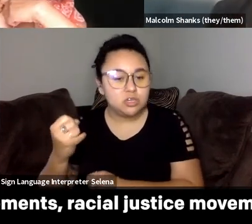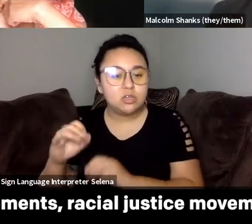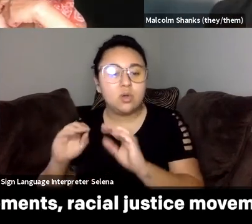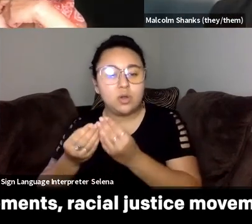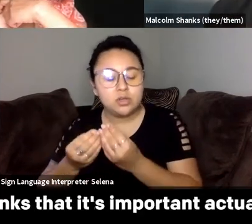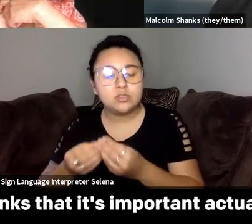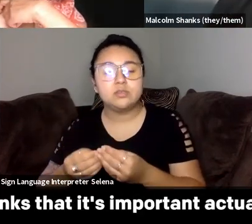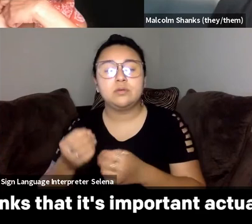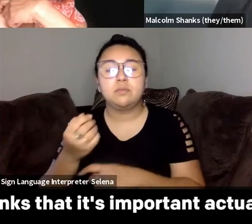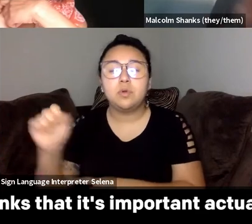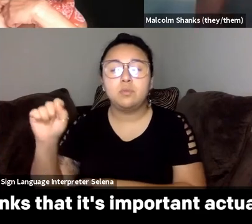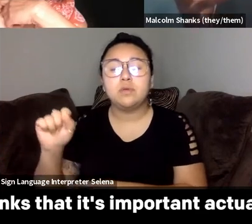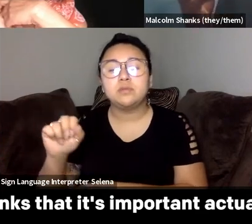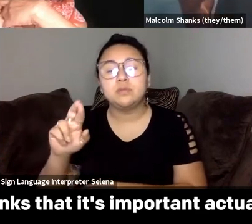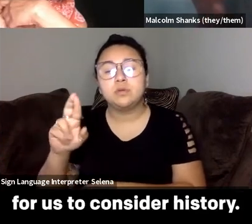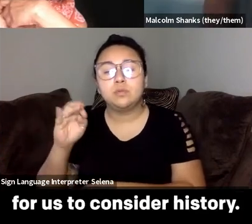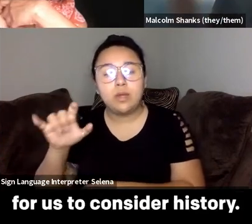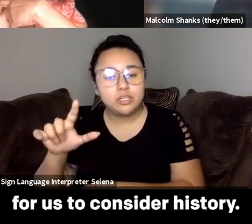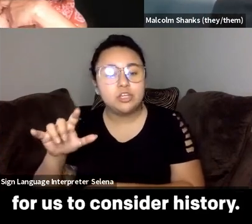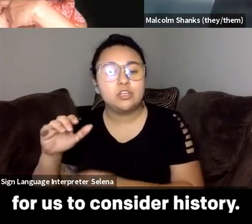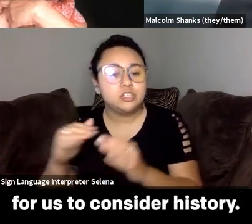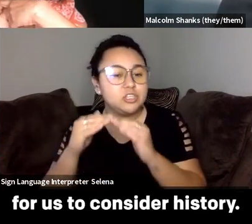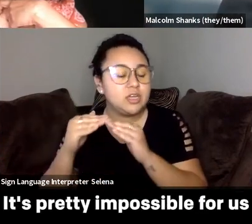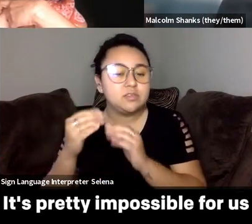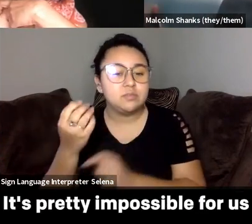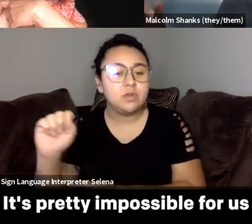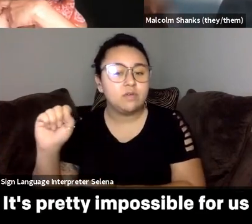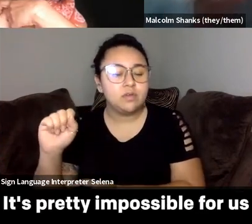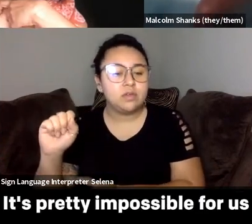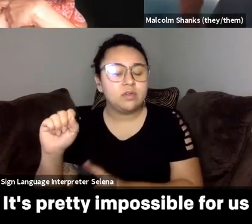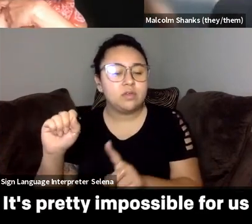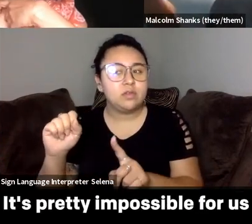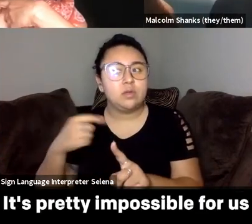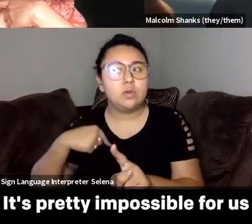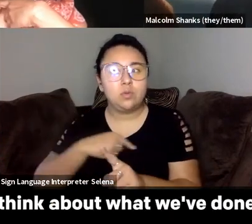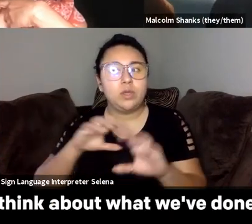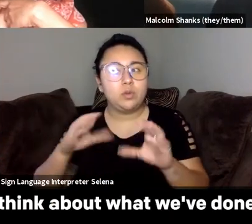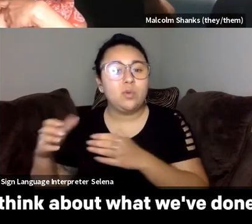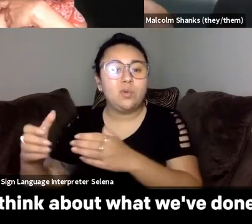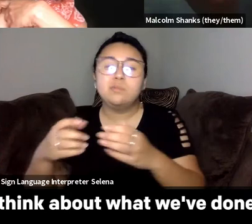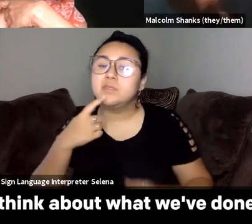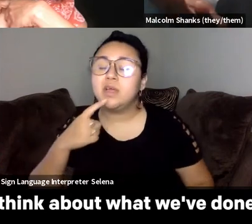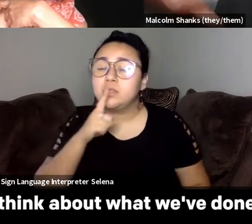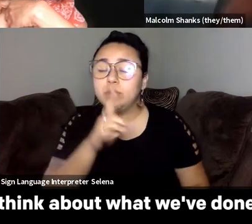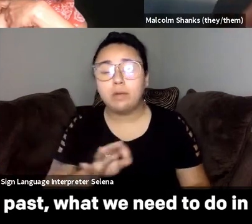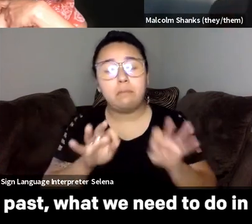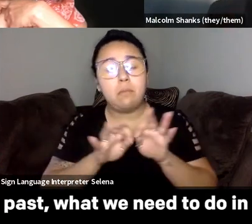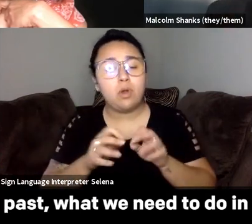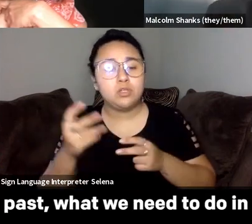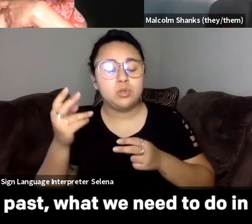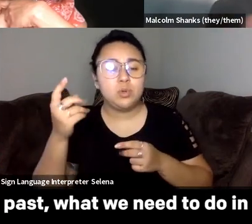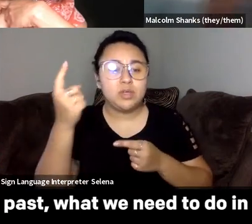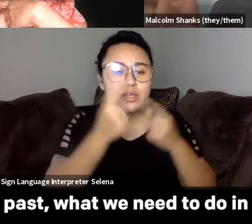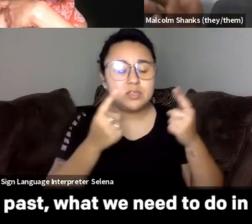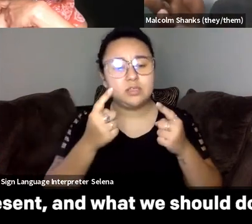justice movements, thinks that it's important actually for us to consider history. It's pretty impossible for us to think about what we've done in the past,